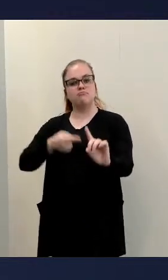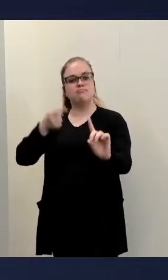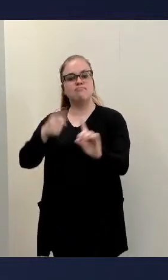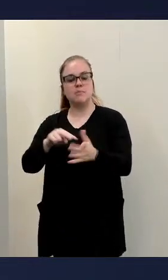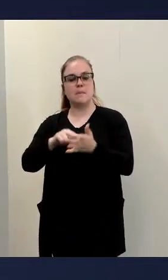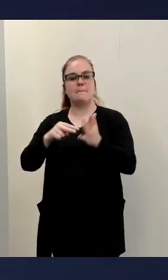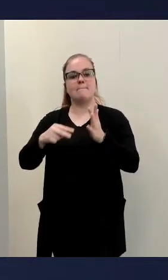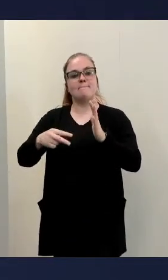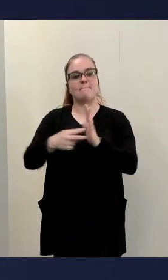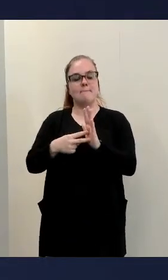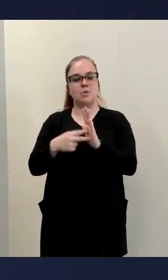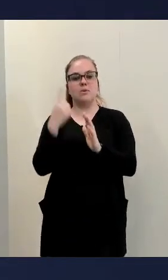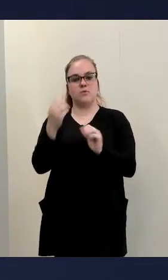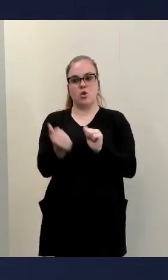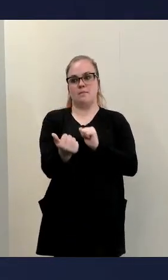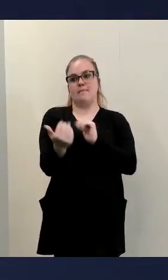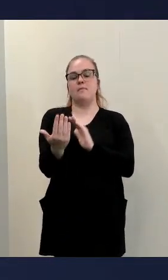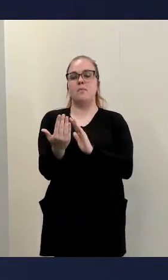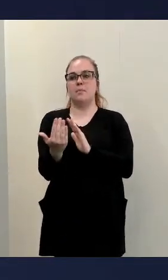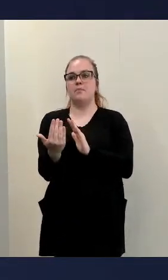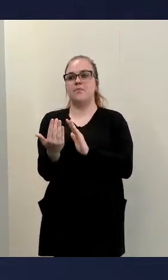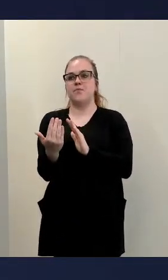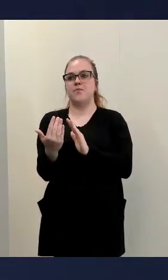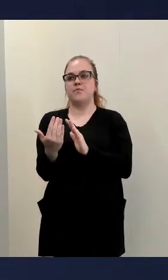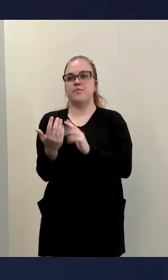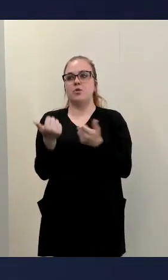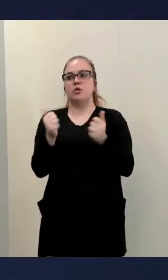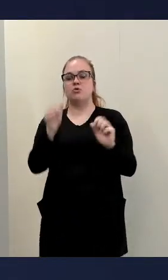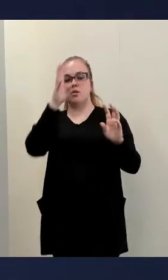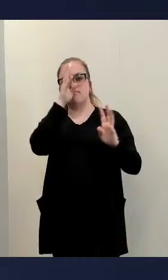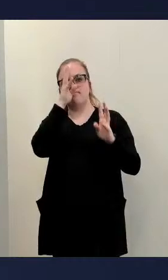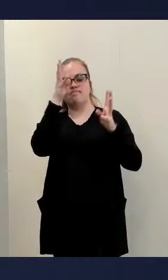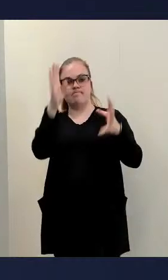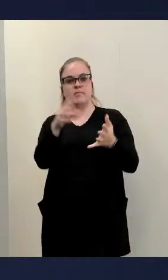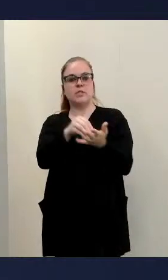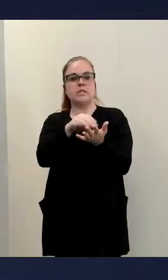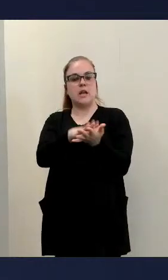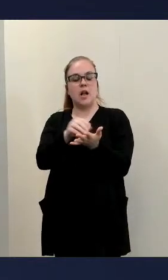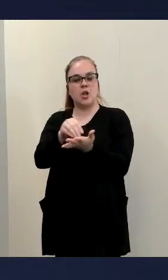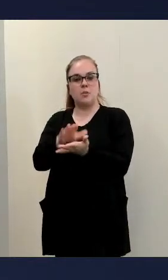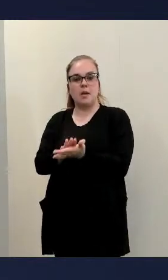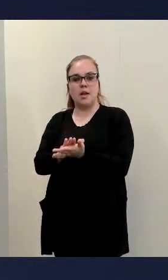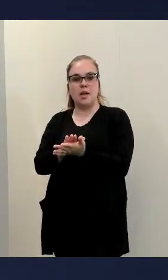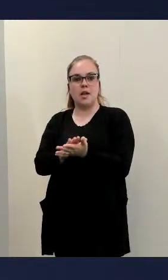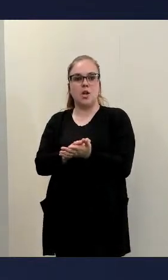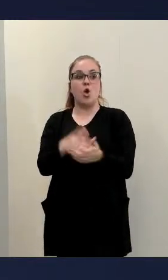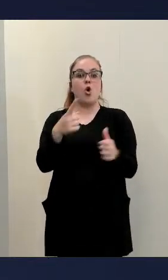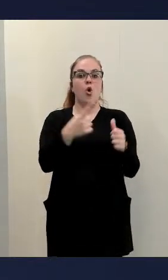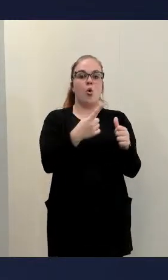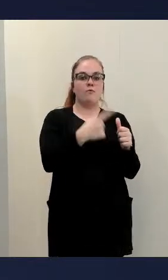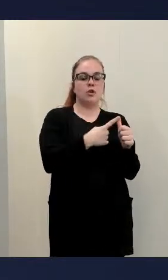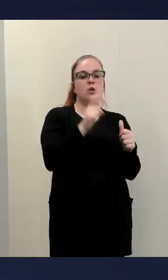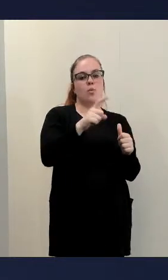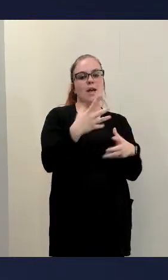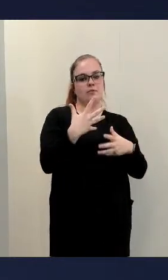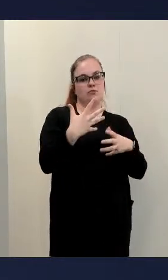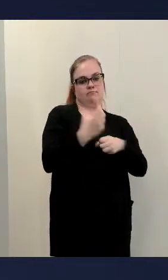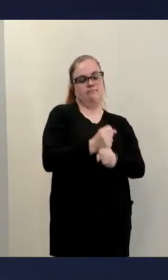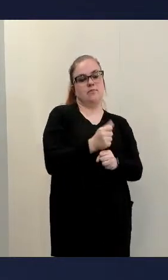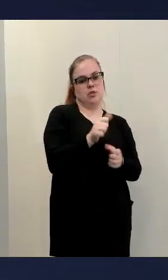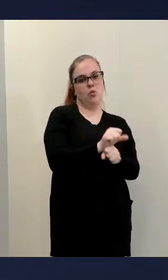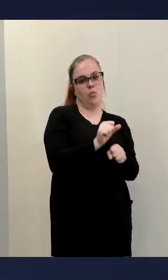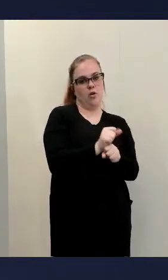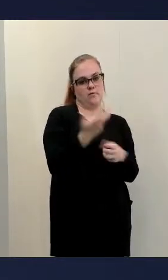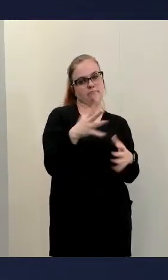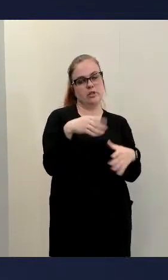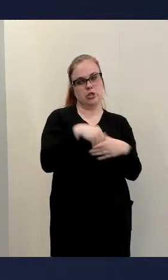purpose and our approach and our goal was to create a document, one that by law we need to summarize our work, and we've done that in the book,